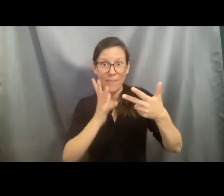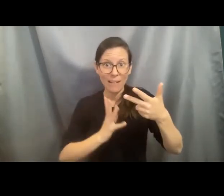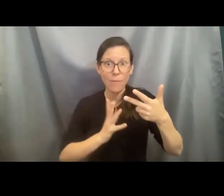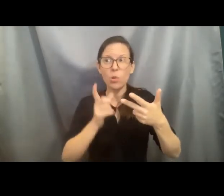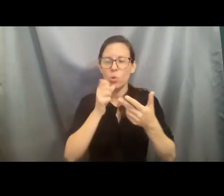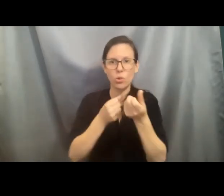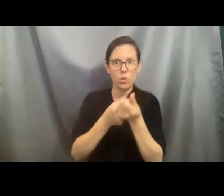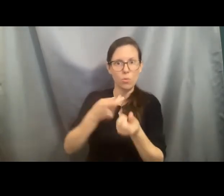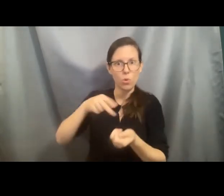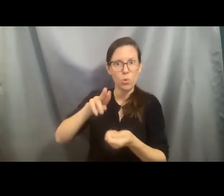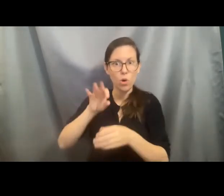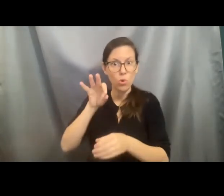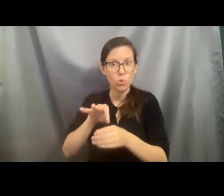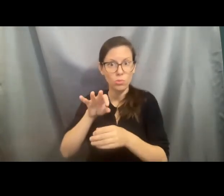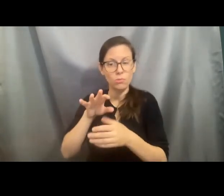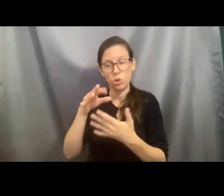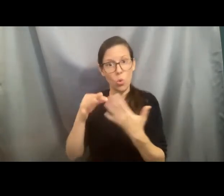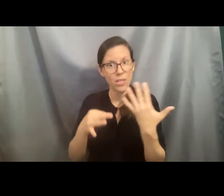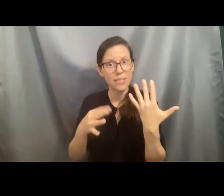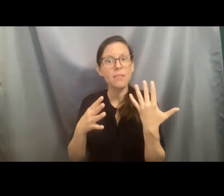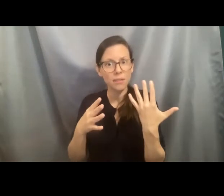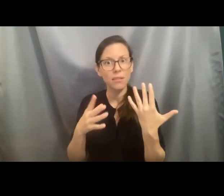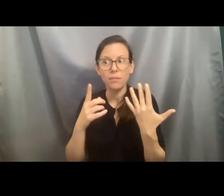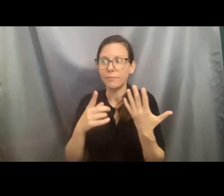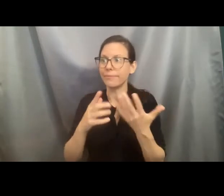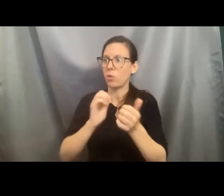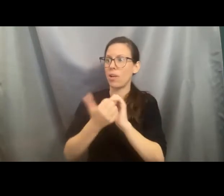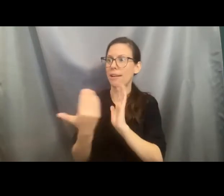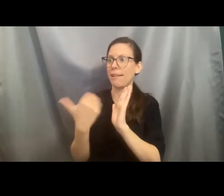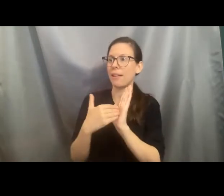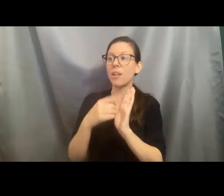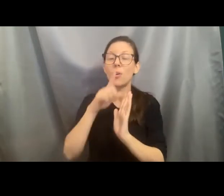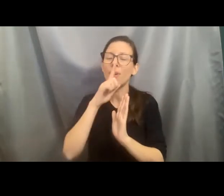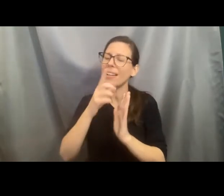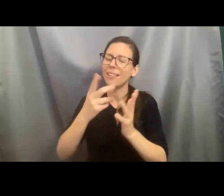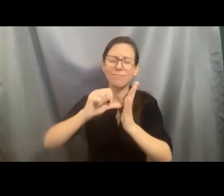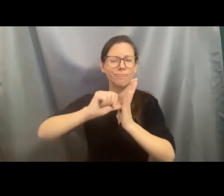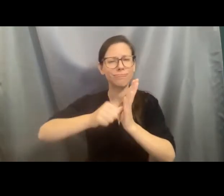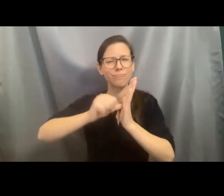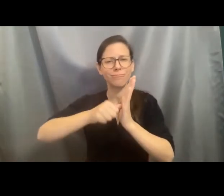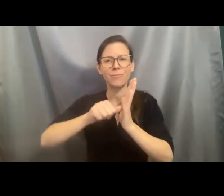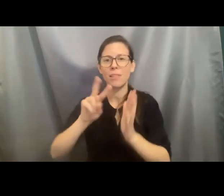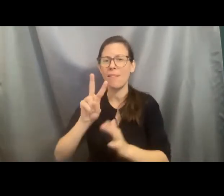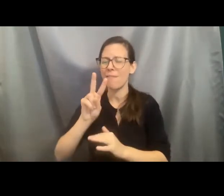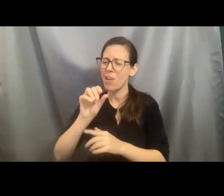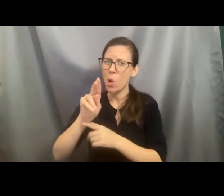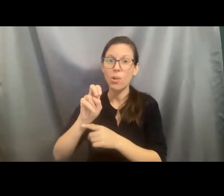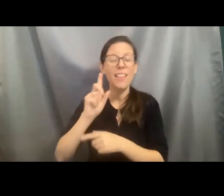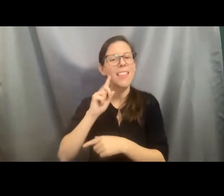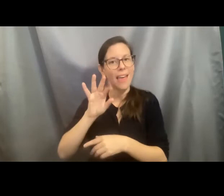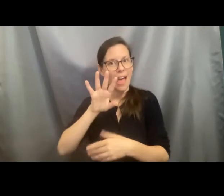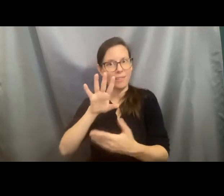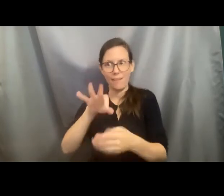voting booth is our most effective way of sending a message. And it really is the message